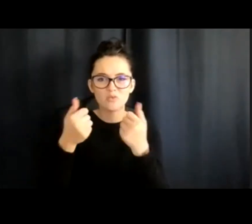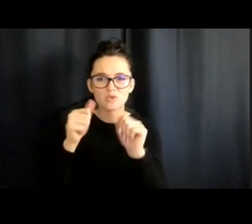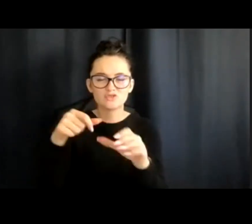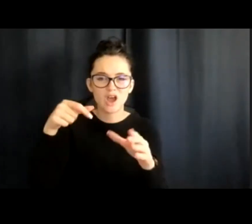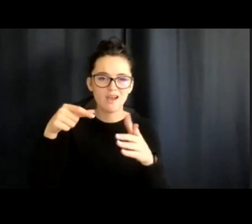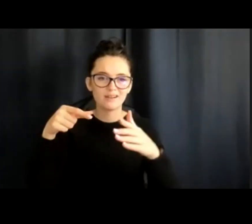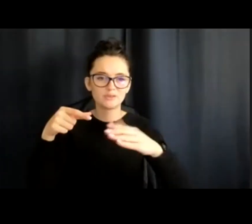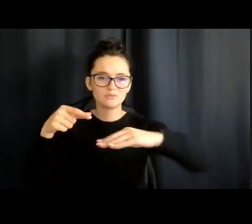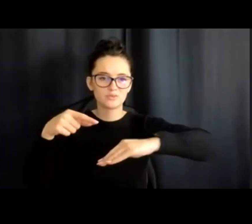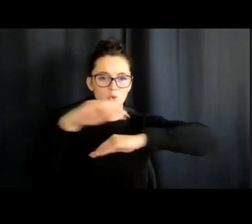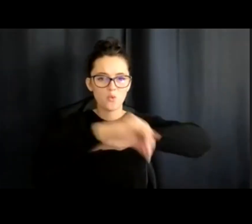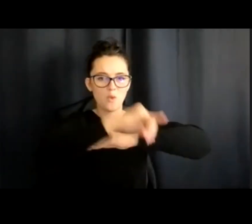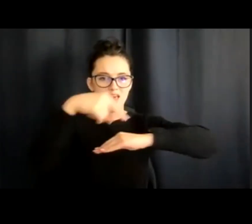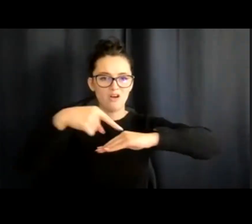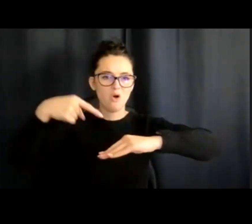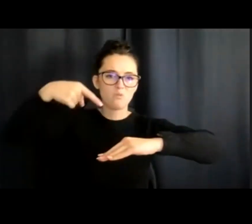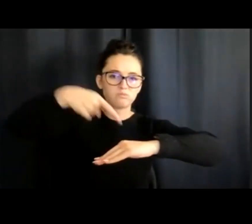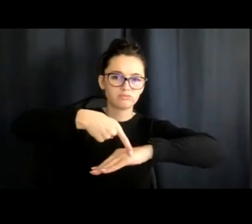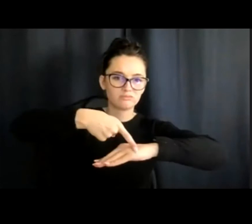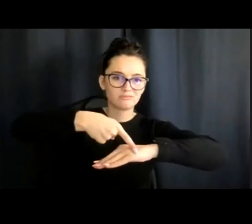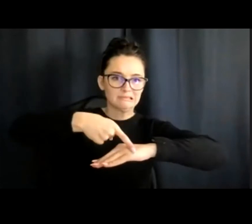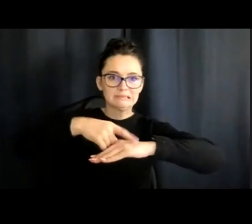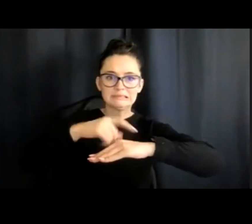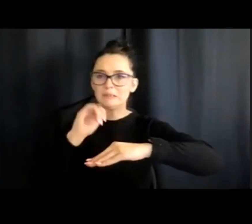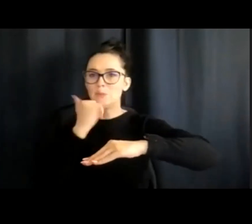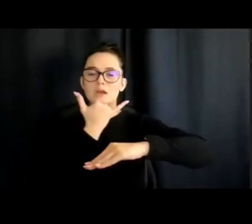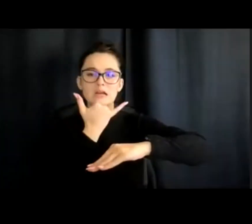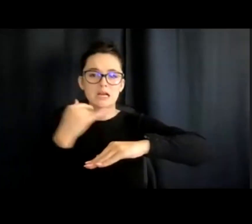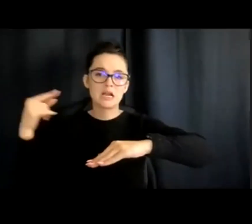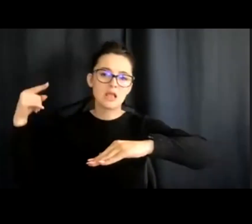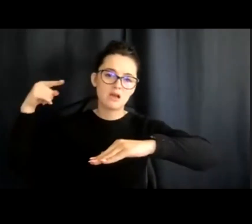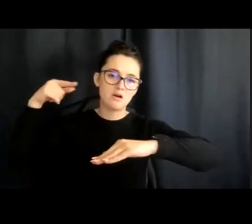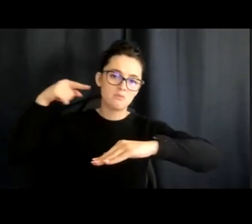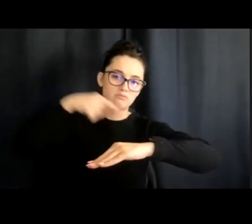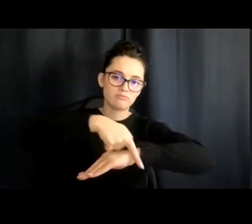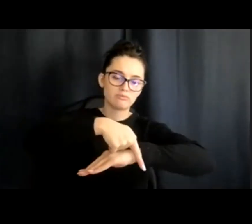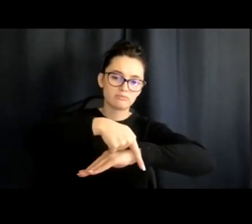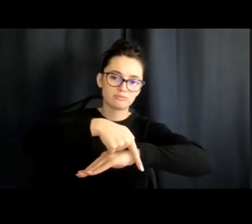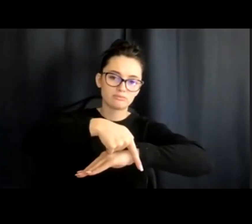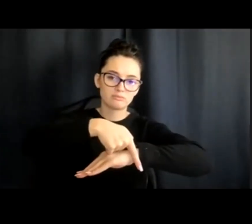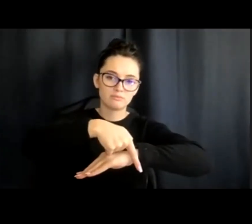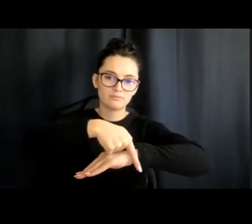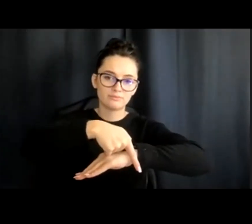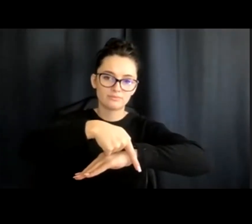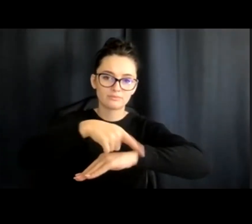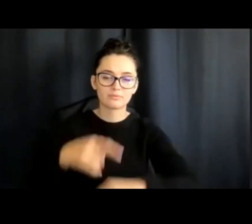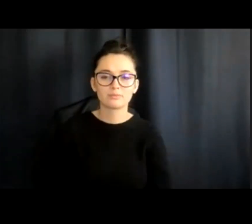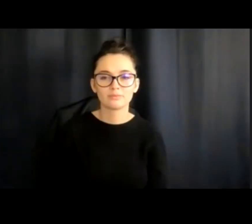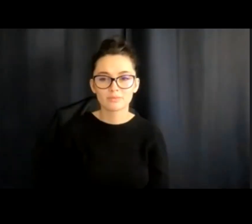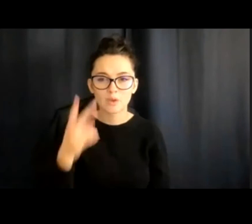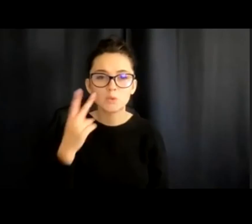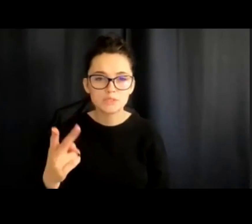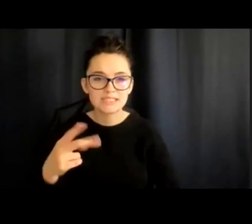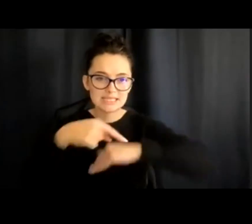here, but they missed. And then they came down. Actually, let me turn her this way. So you see her